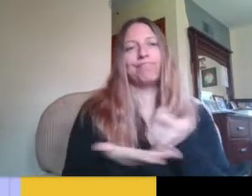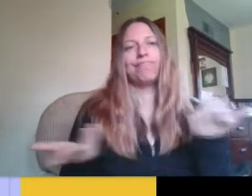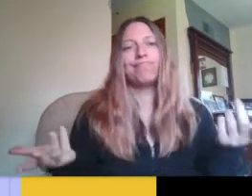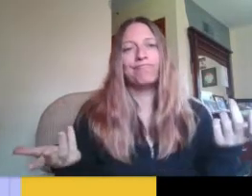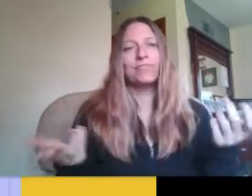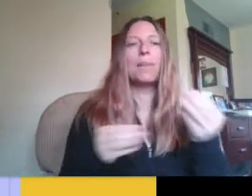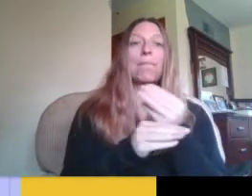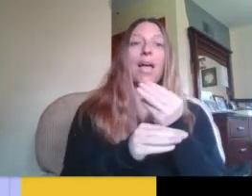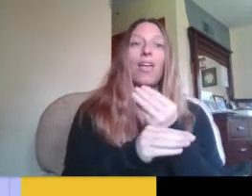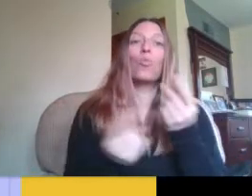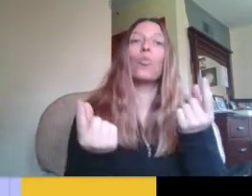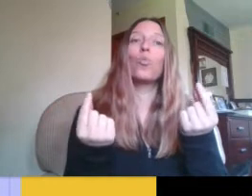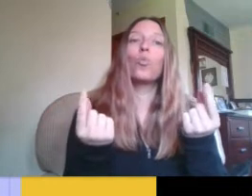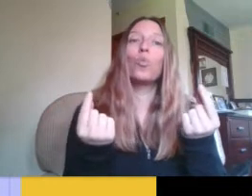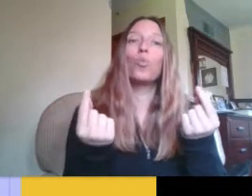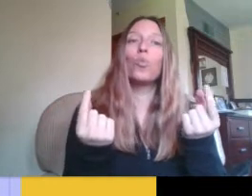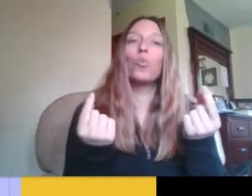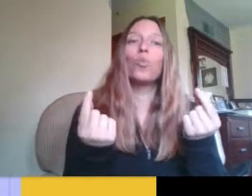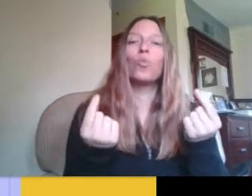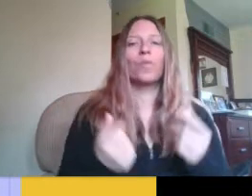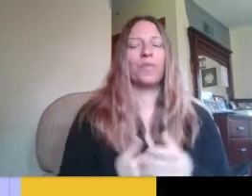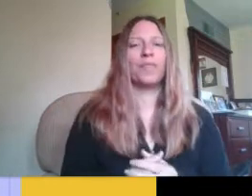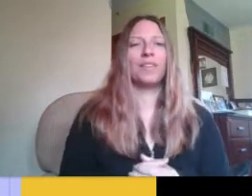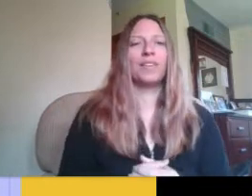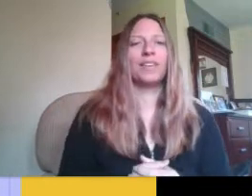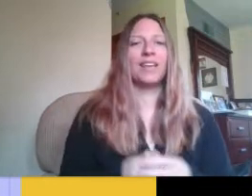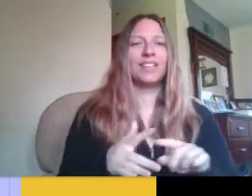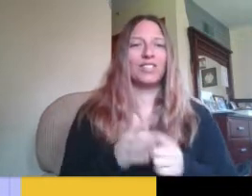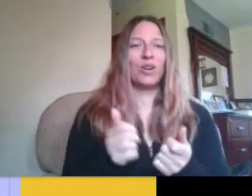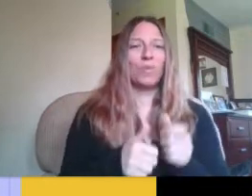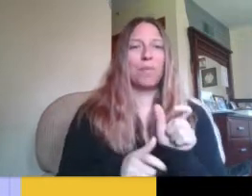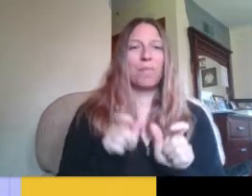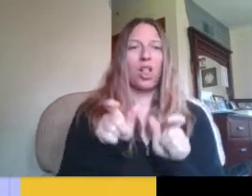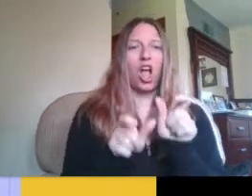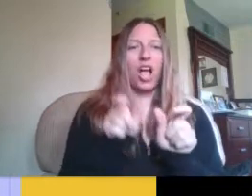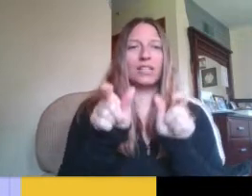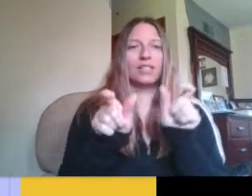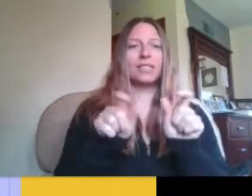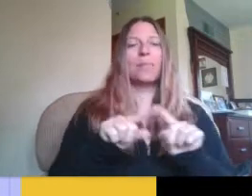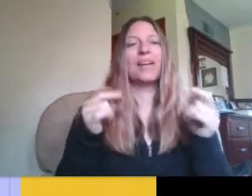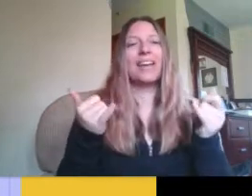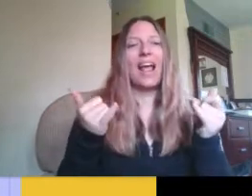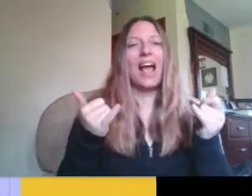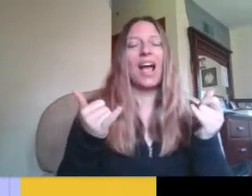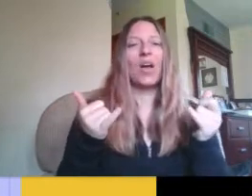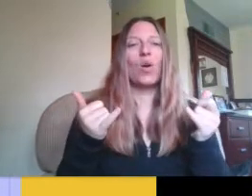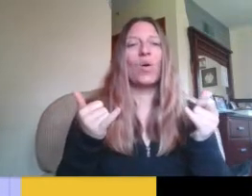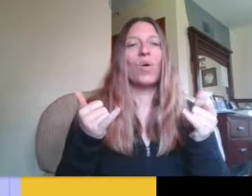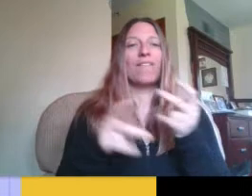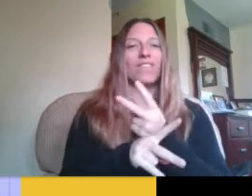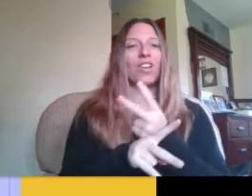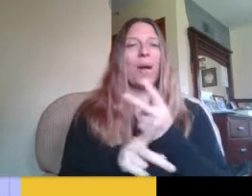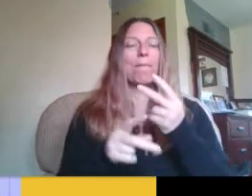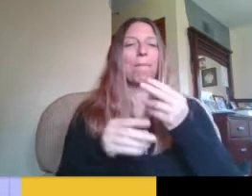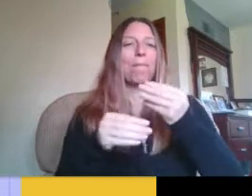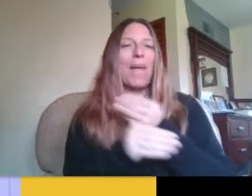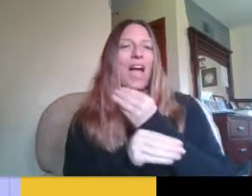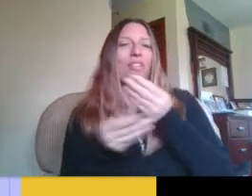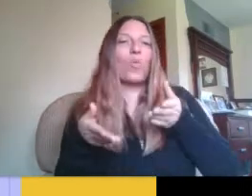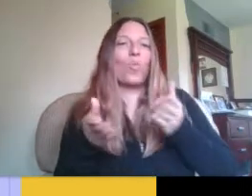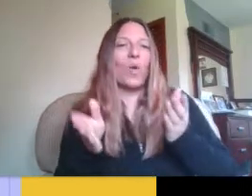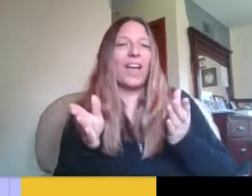To learn the mathematical procedure for calculating the mean, let's start with blocks again. But this time, instead of using trial and error, let's use a more systematic way